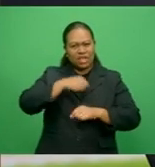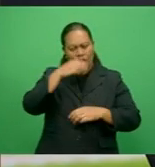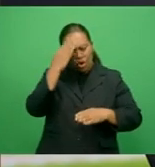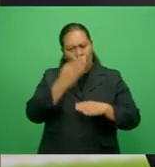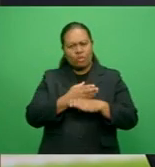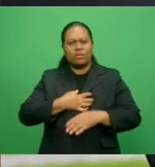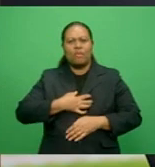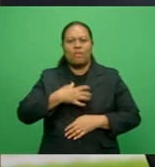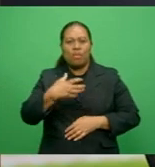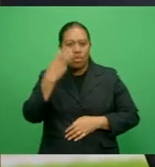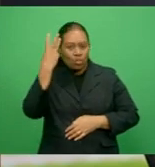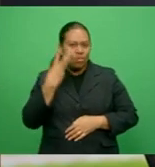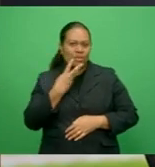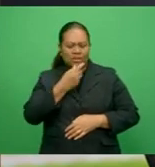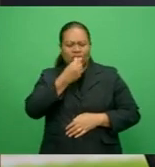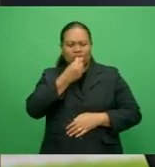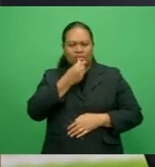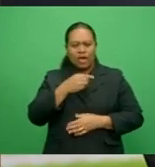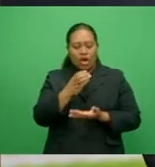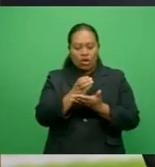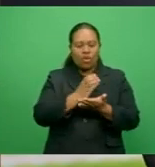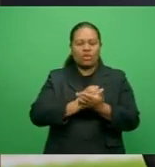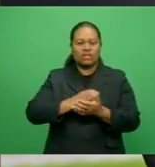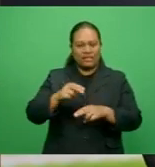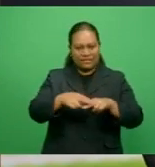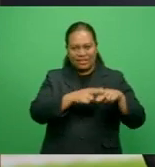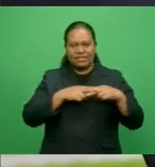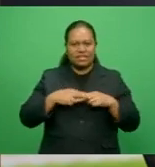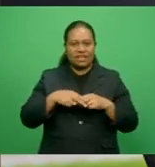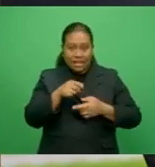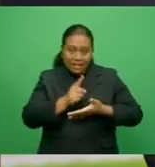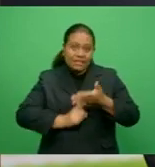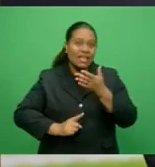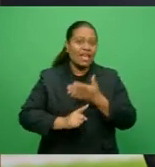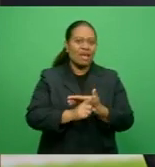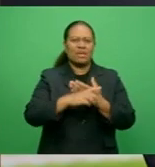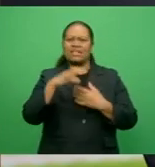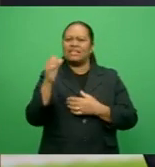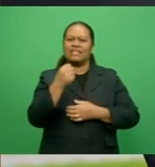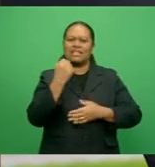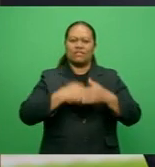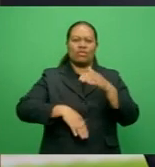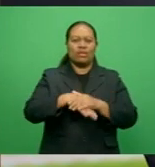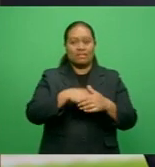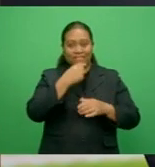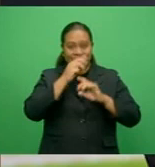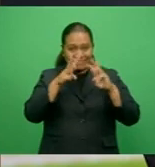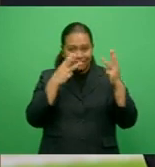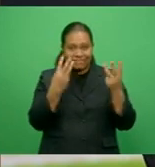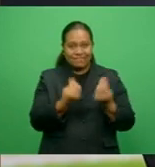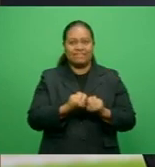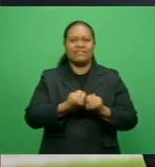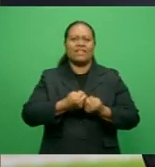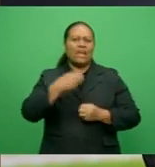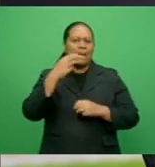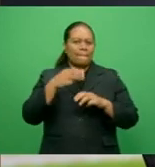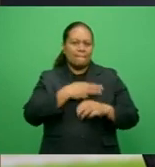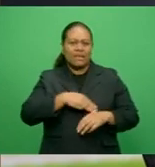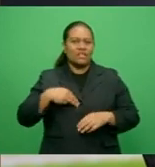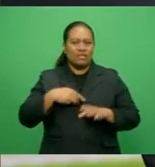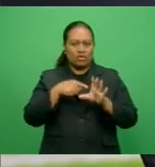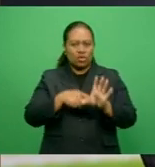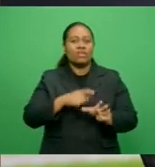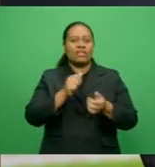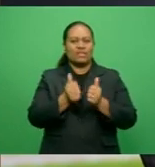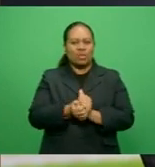women taking up referees courses in the country. This follows the successful futsal referees workshop organized by the Ministry of Youth and